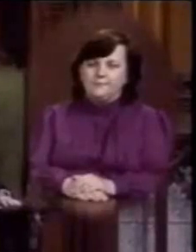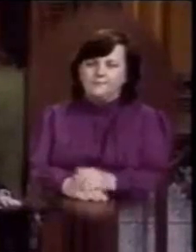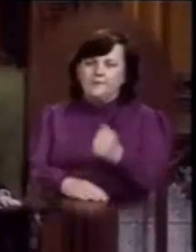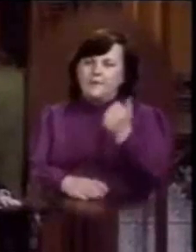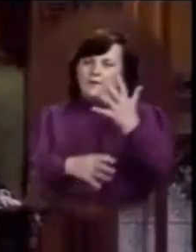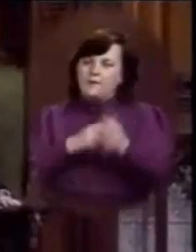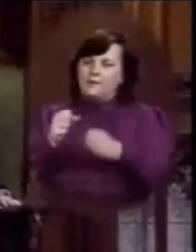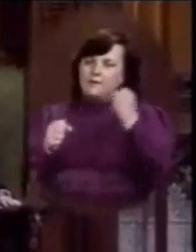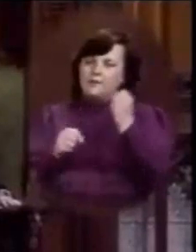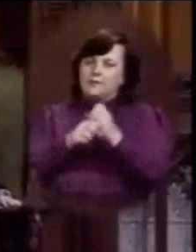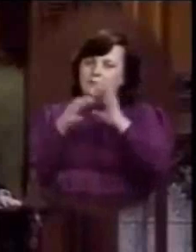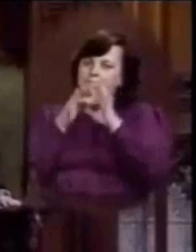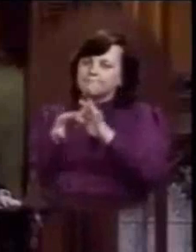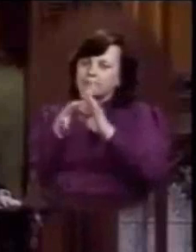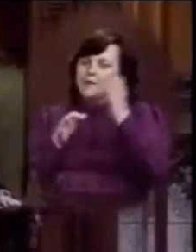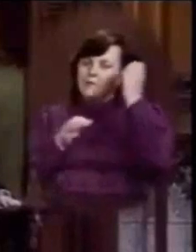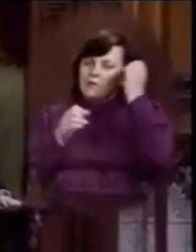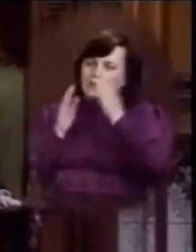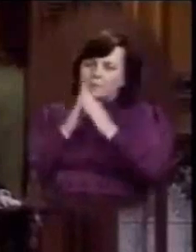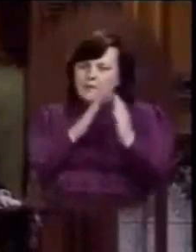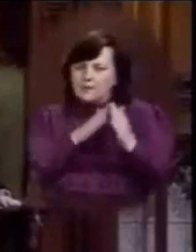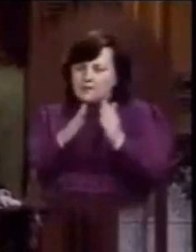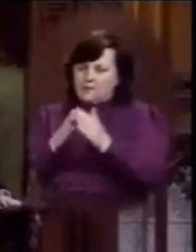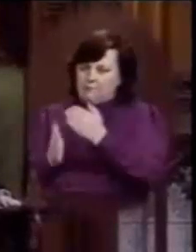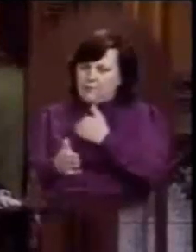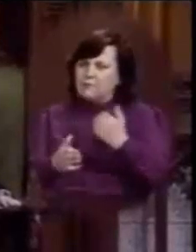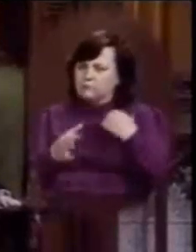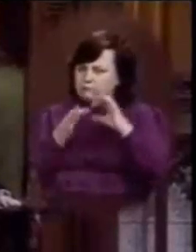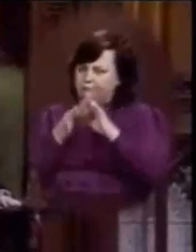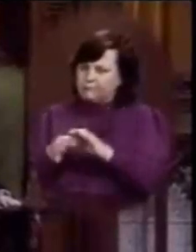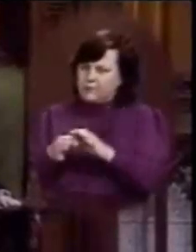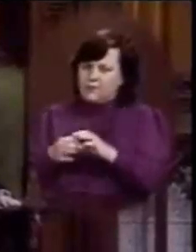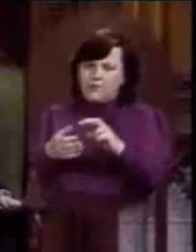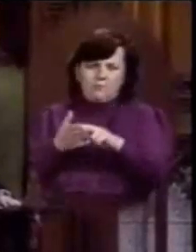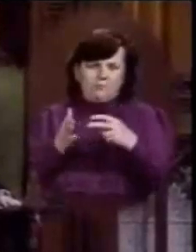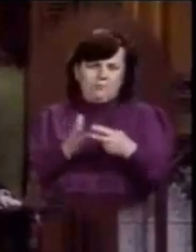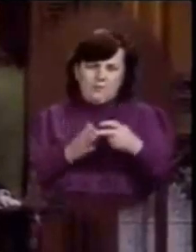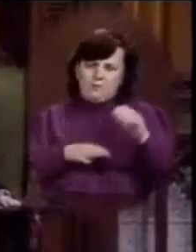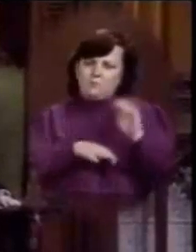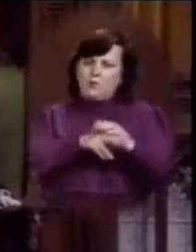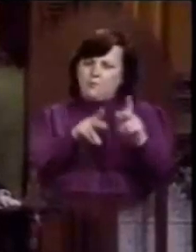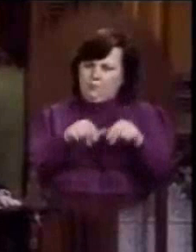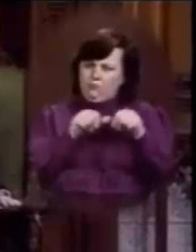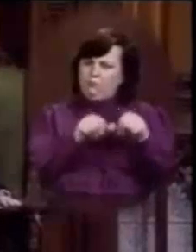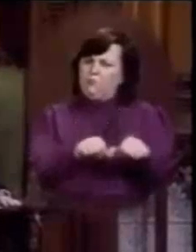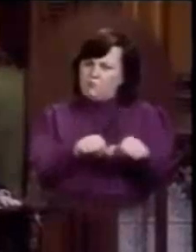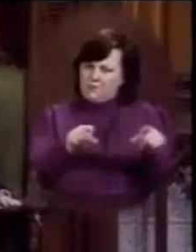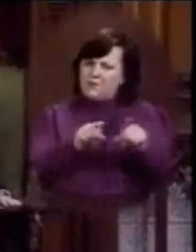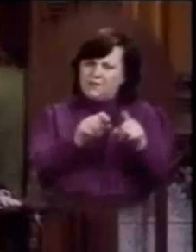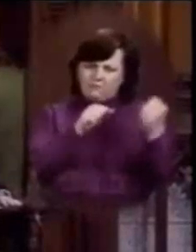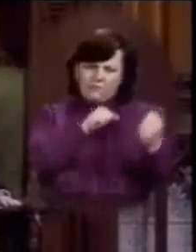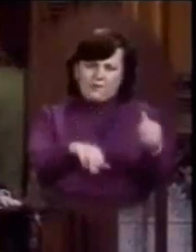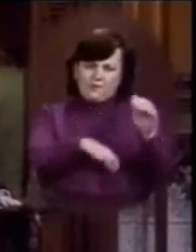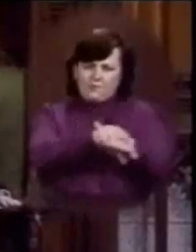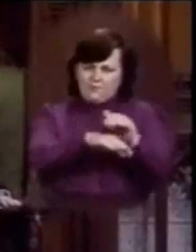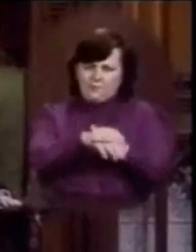Yeah. 15 years of European Community membership have left our people no less British and no less proud